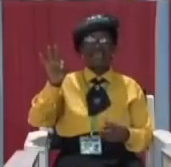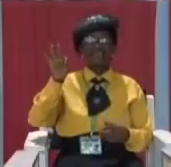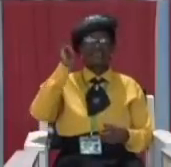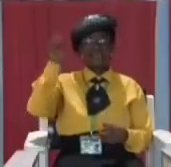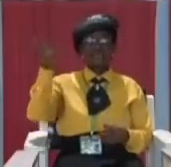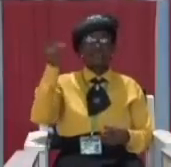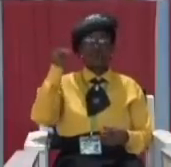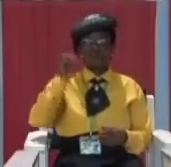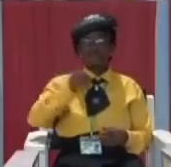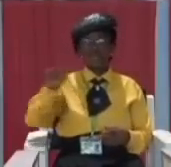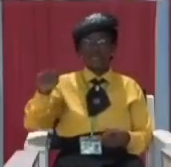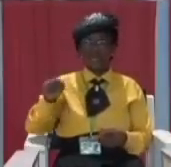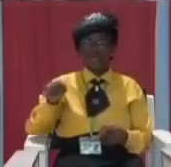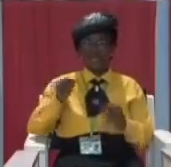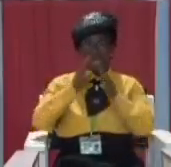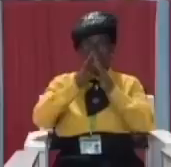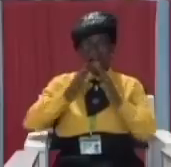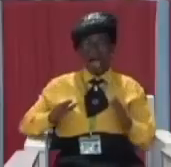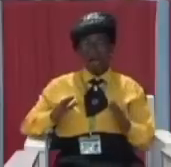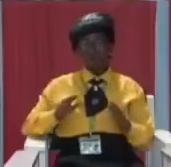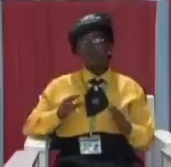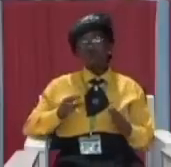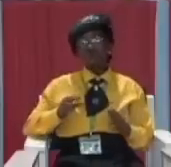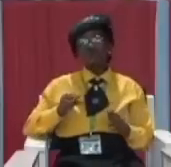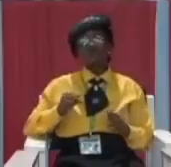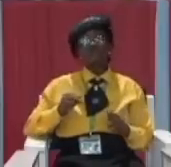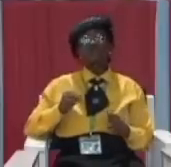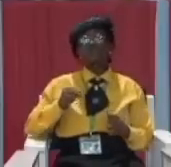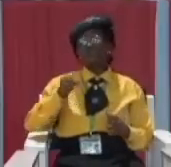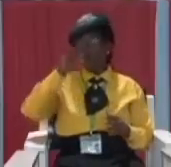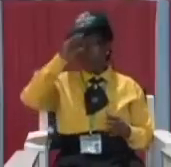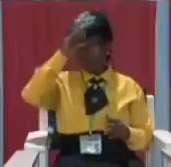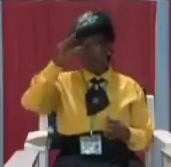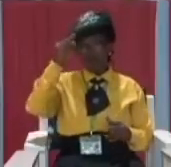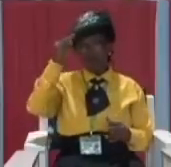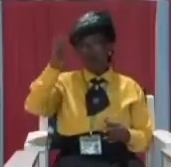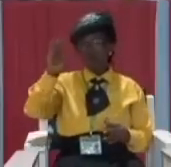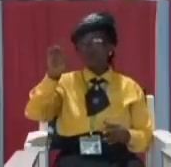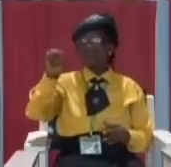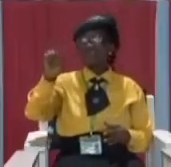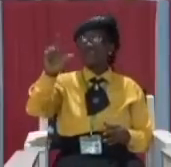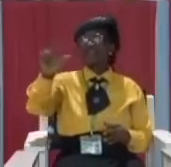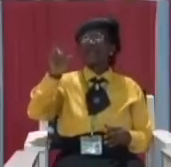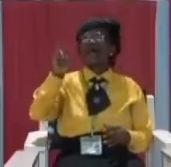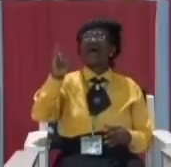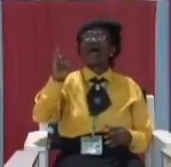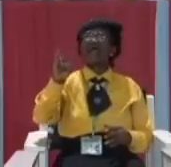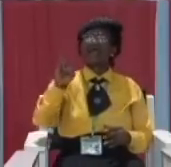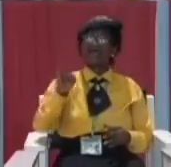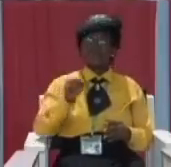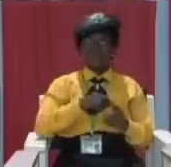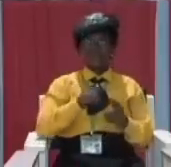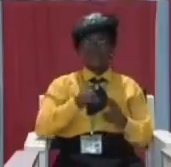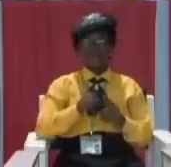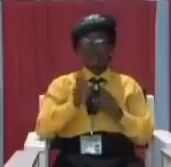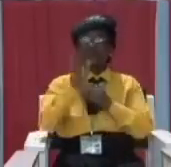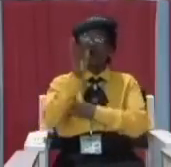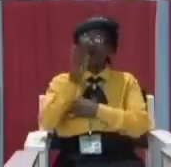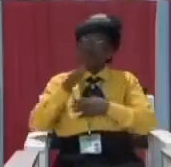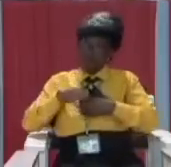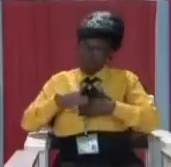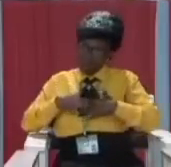a houseboy of Eli. Then God breathed on him.